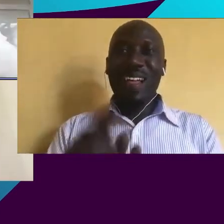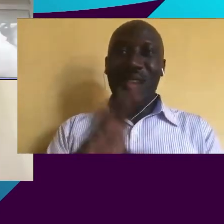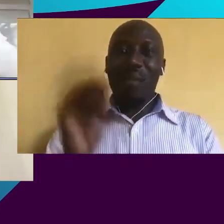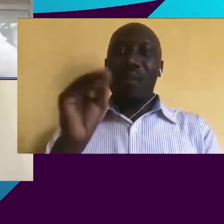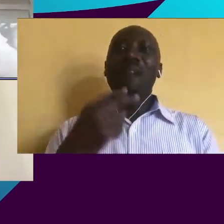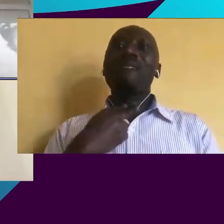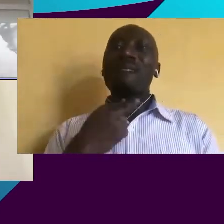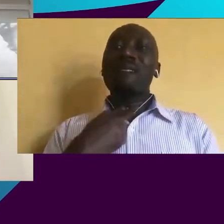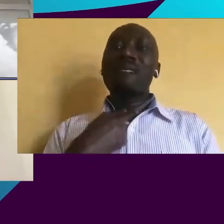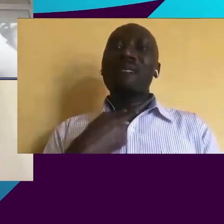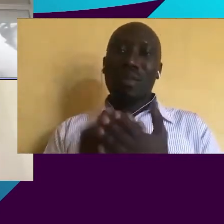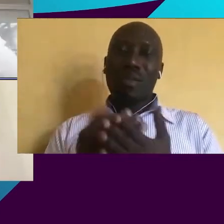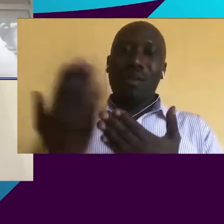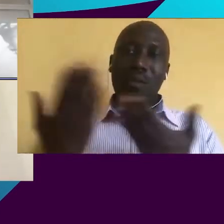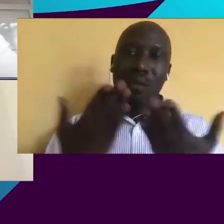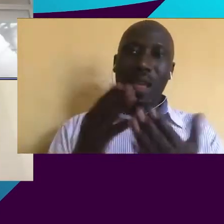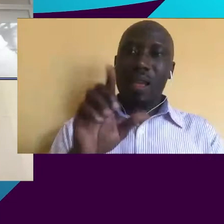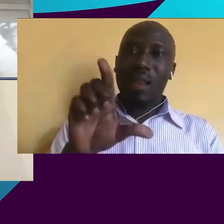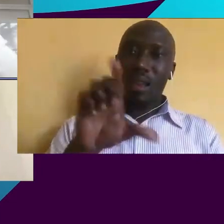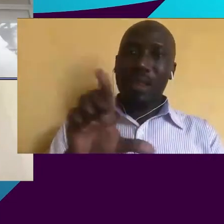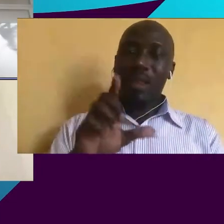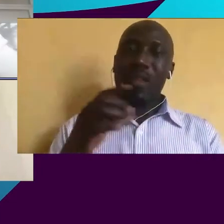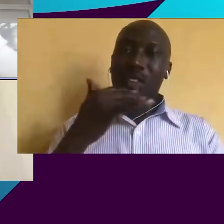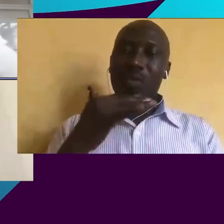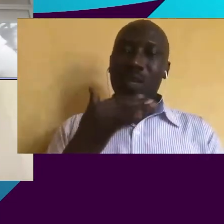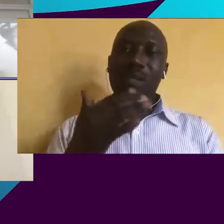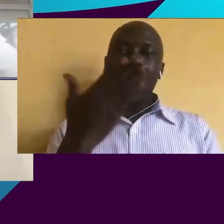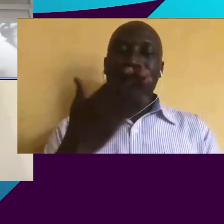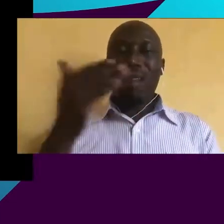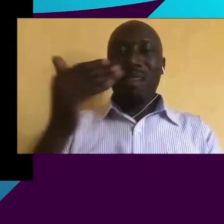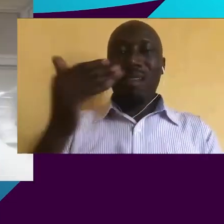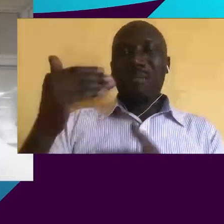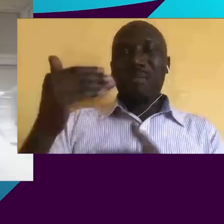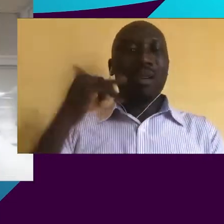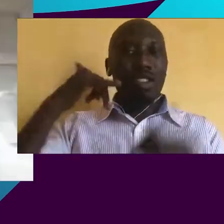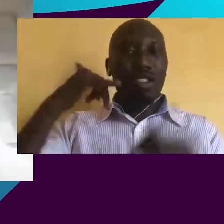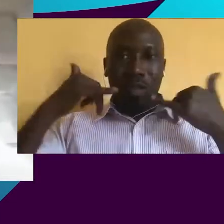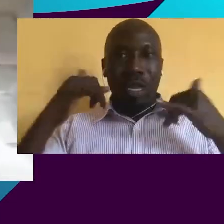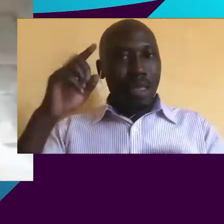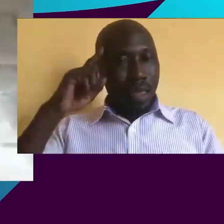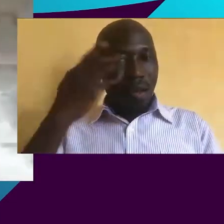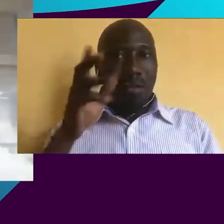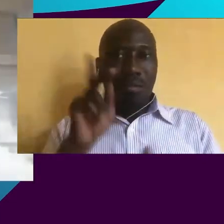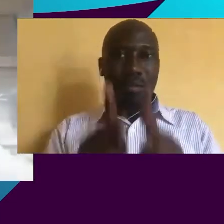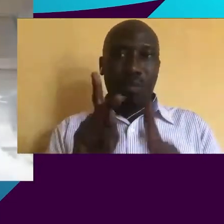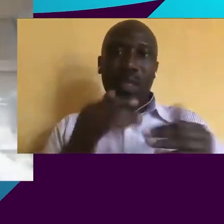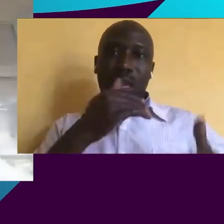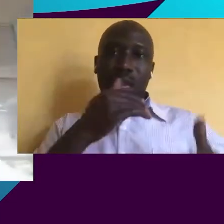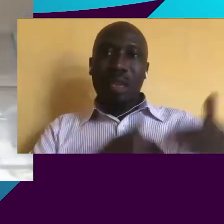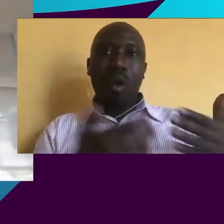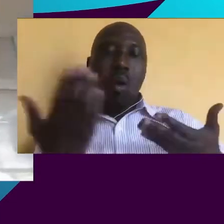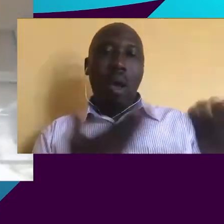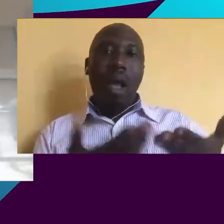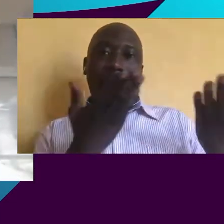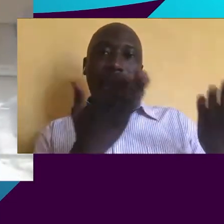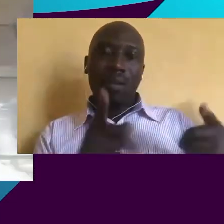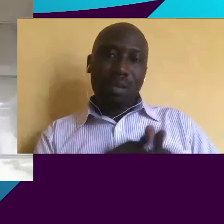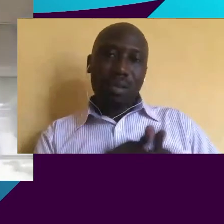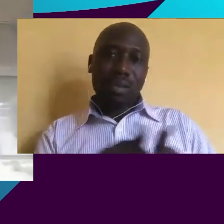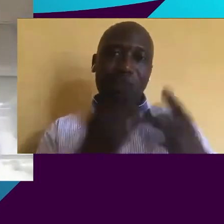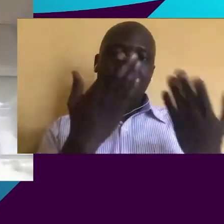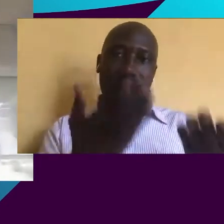was speaking, there was a lot of background. I think there is people in the neighborhood where she is, and there was a bit of